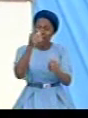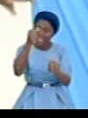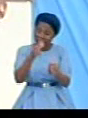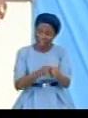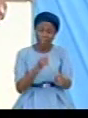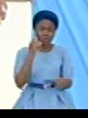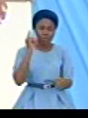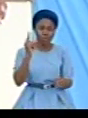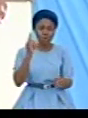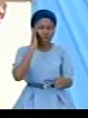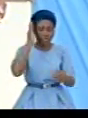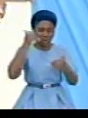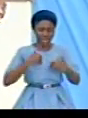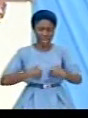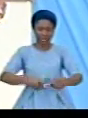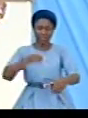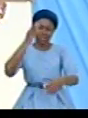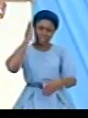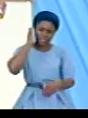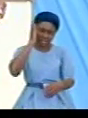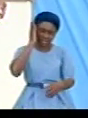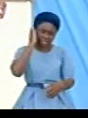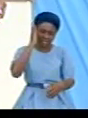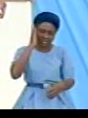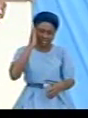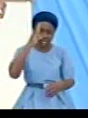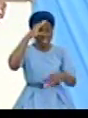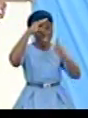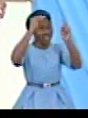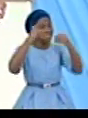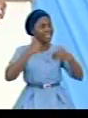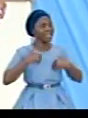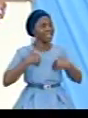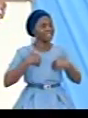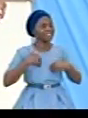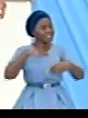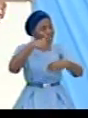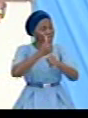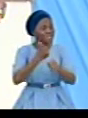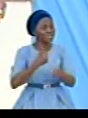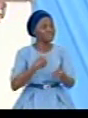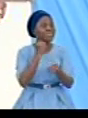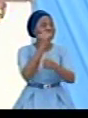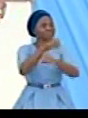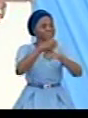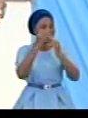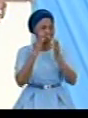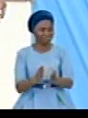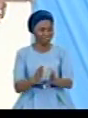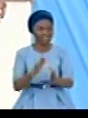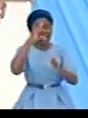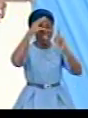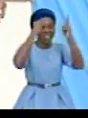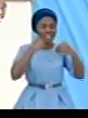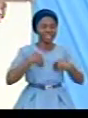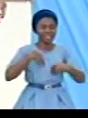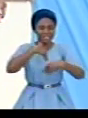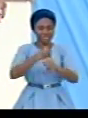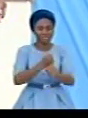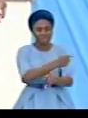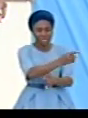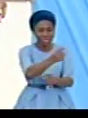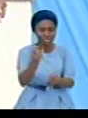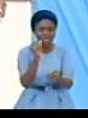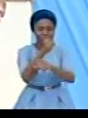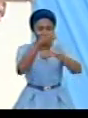will have the testimony, he has made me a conqueror. He has made you a conqueror. He has made you